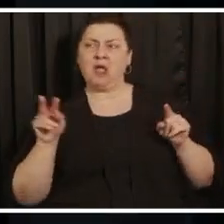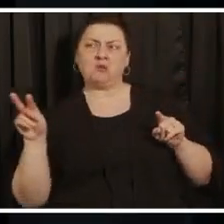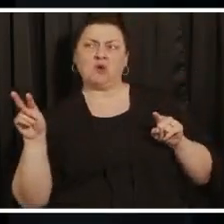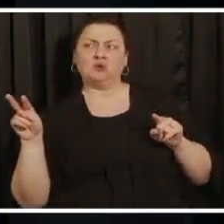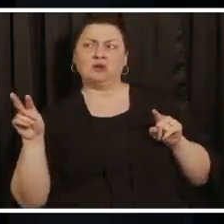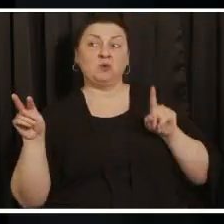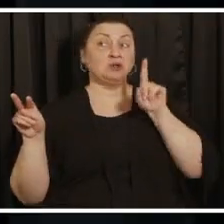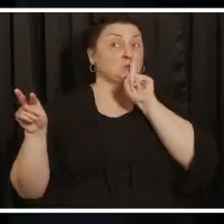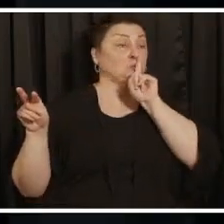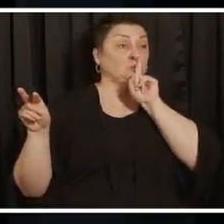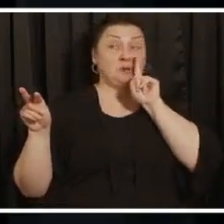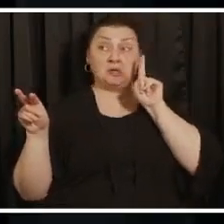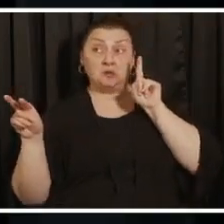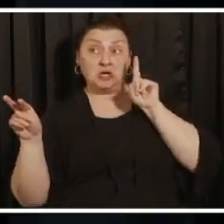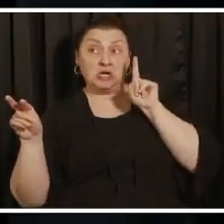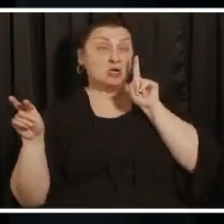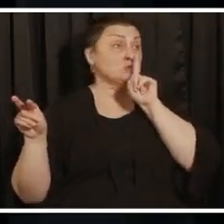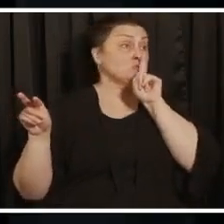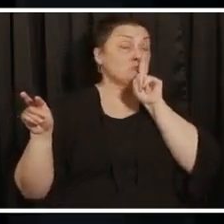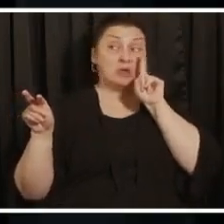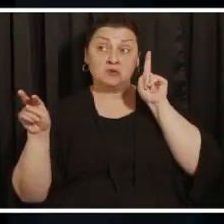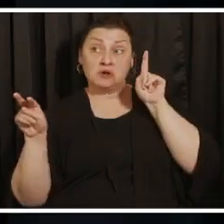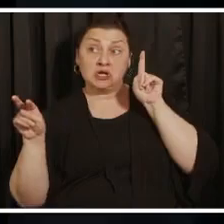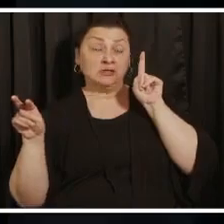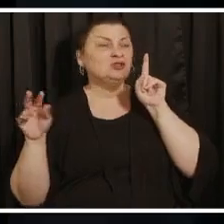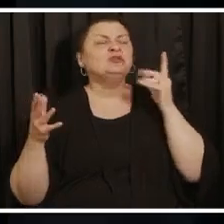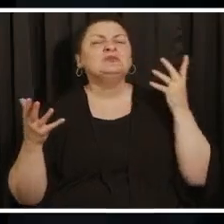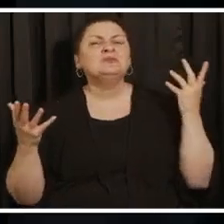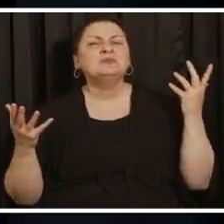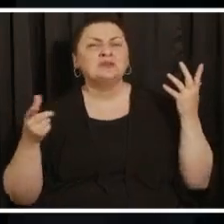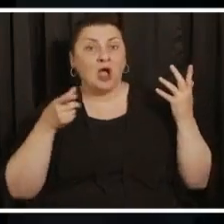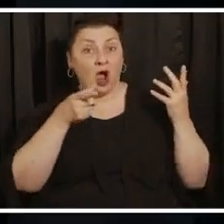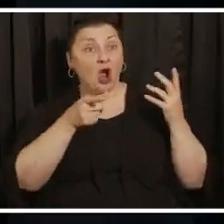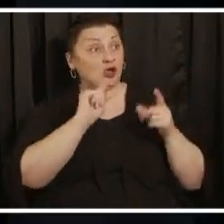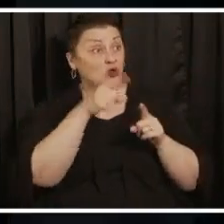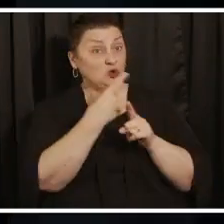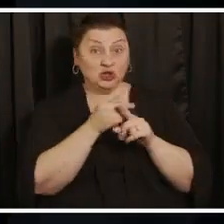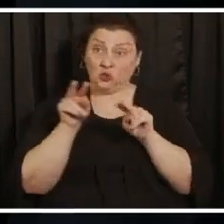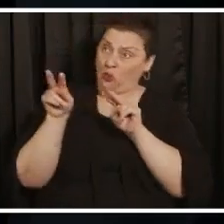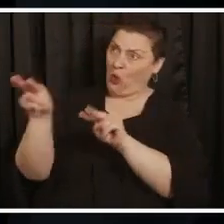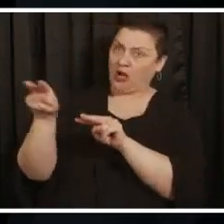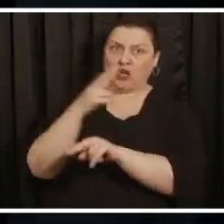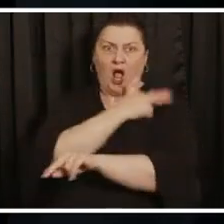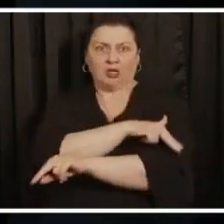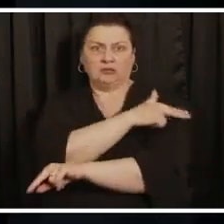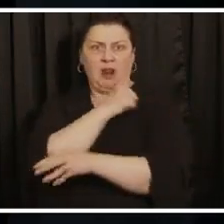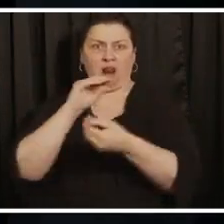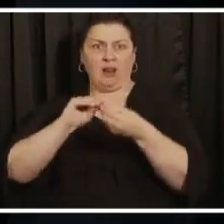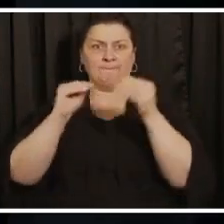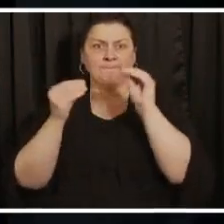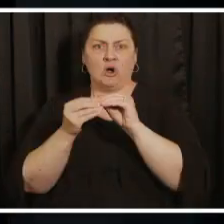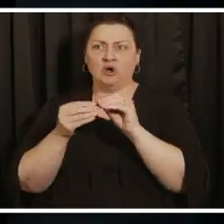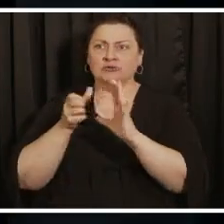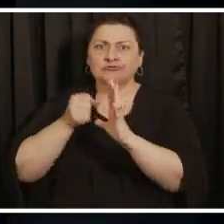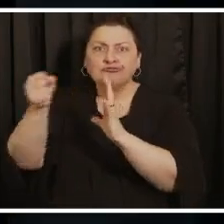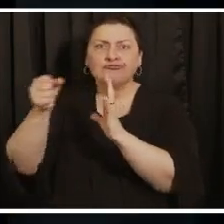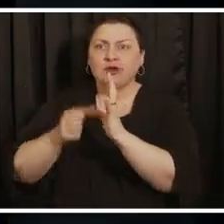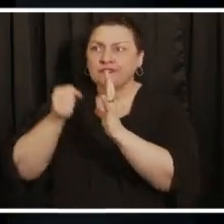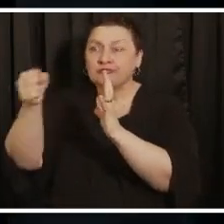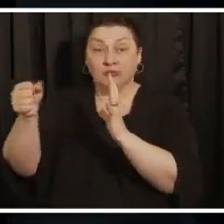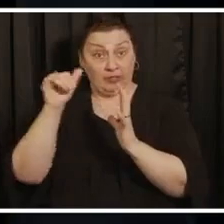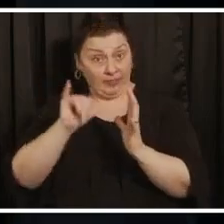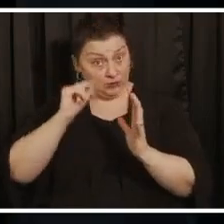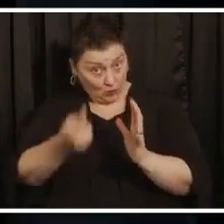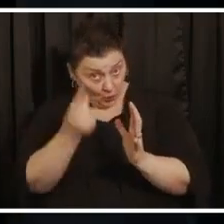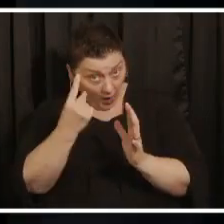measures? In other words, are you simply making that the metric, hospitalizations, as the singular metric that you're going to